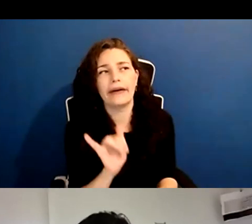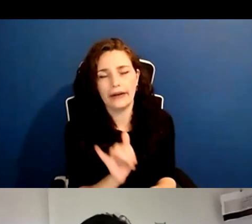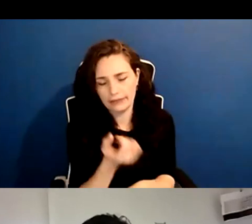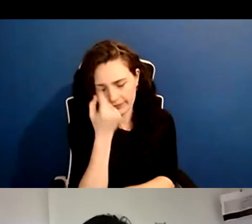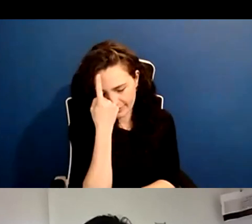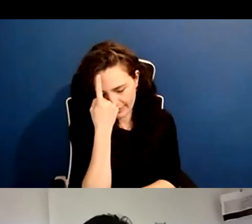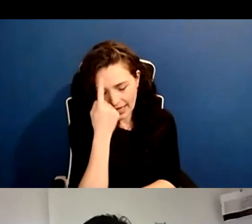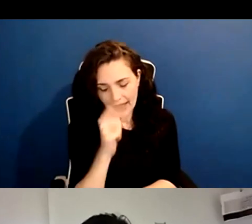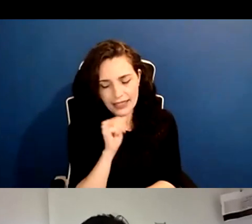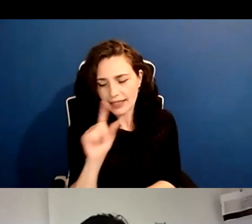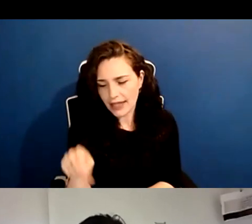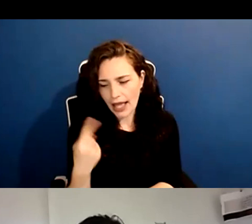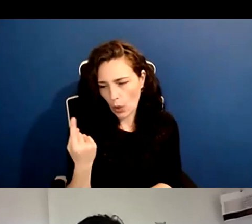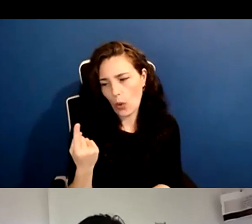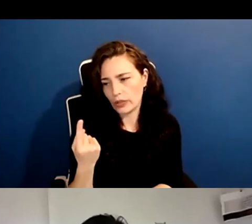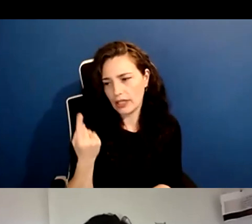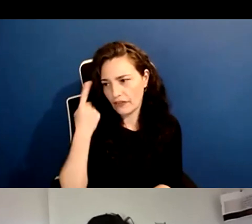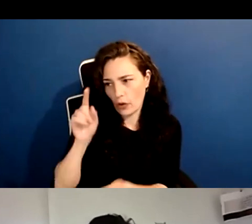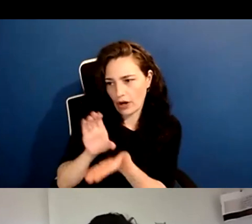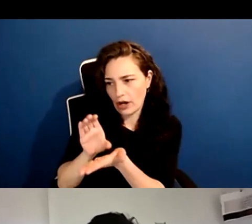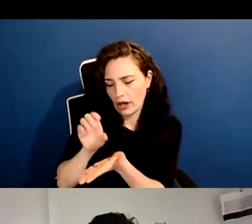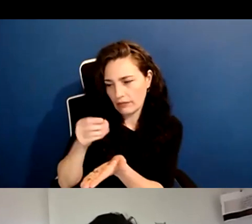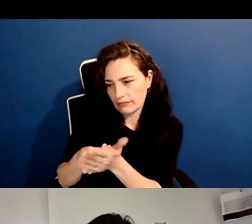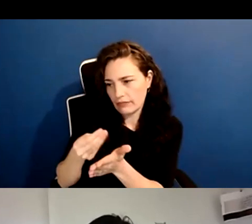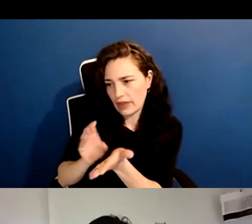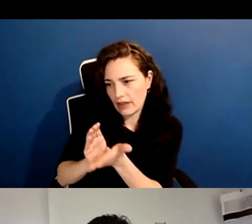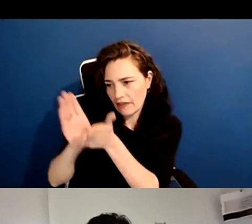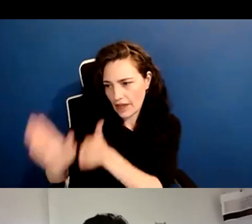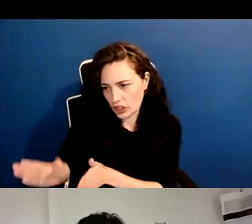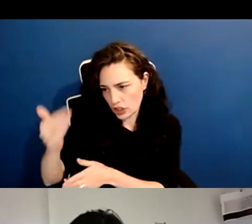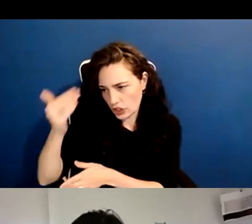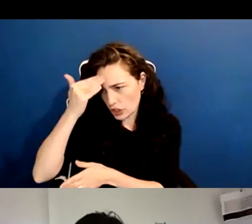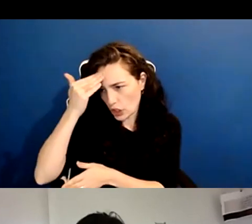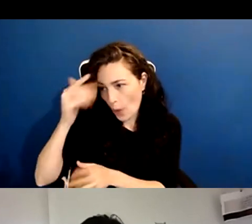This is really how the film gets made, right? So it took us a bit of a while